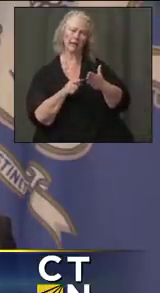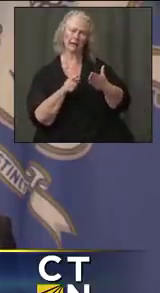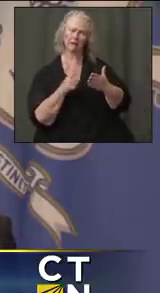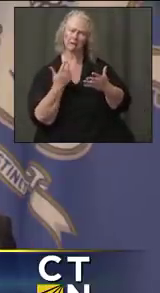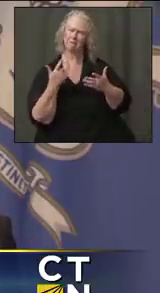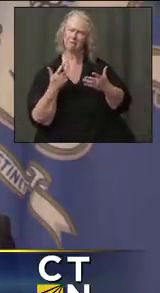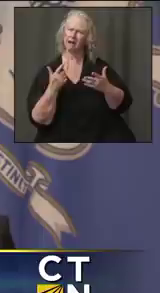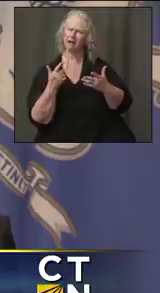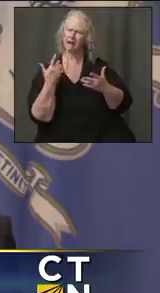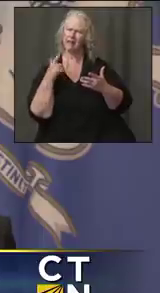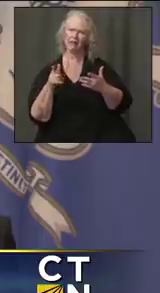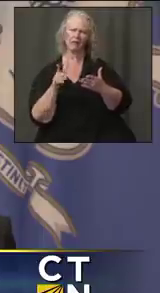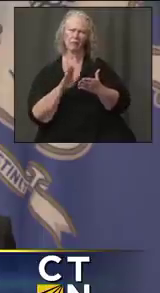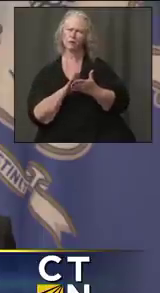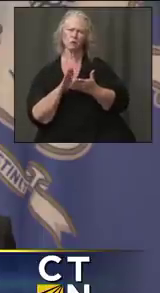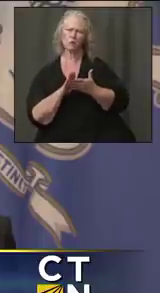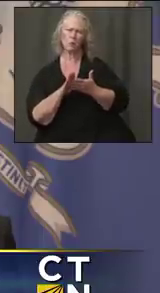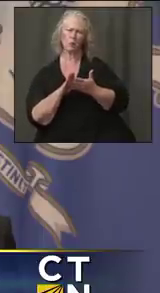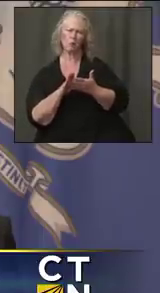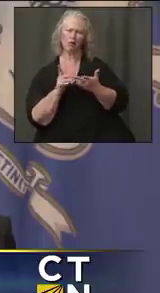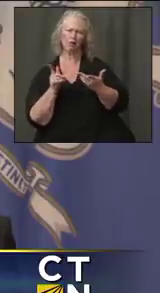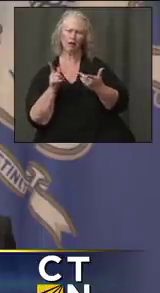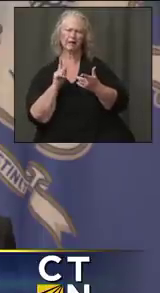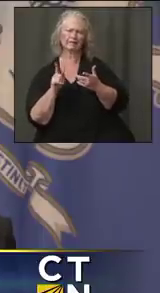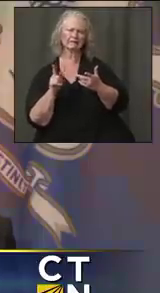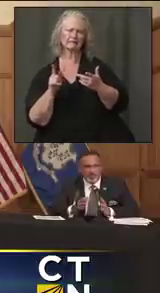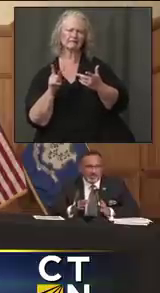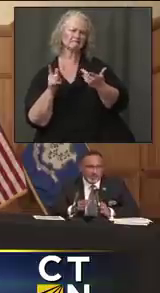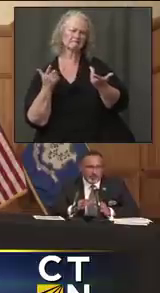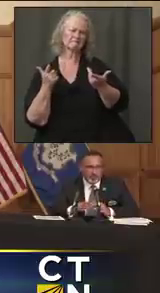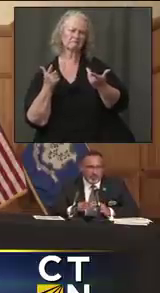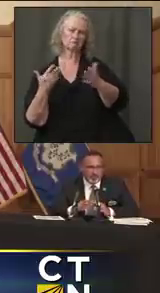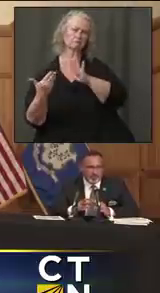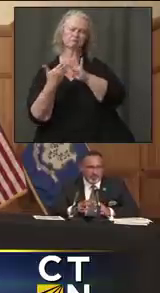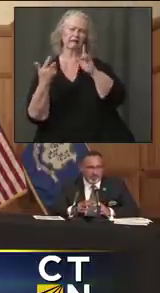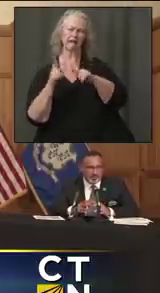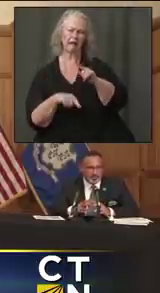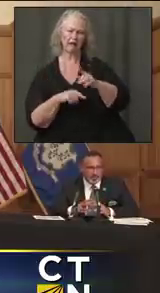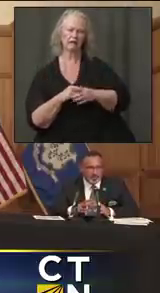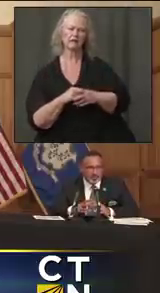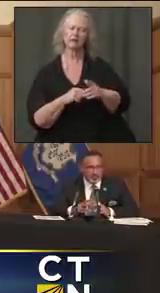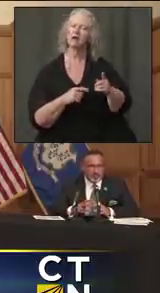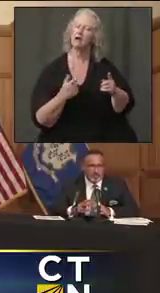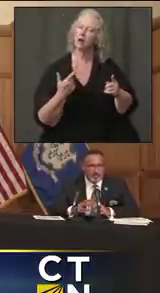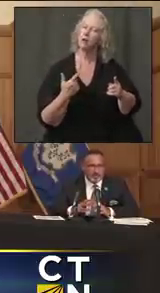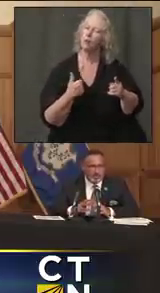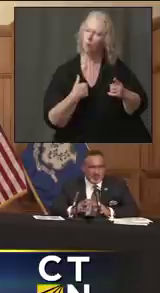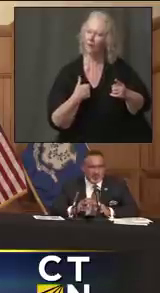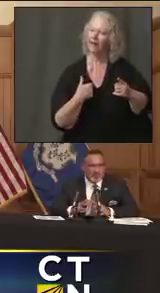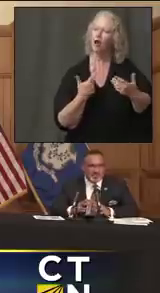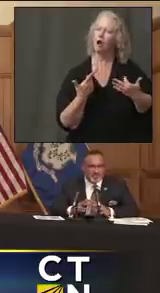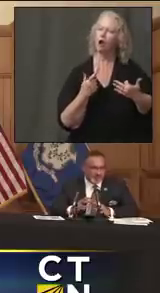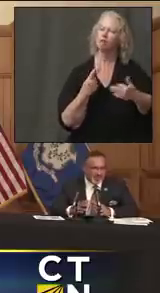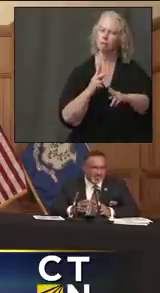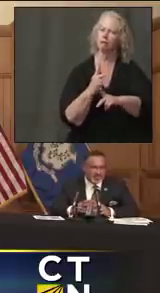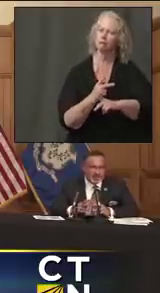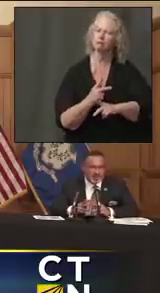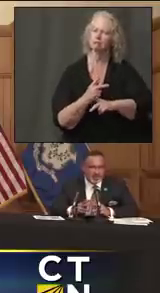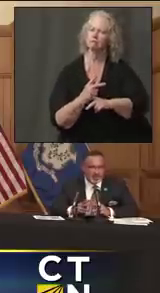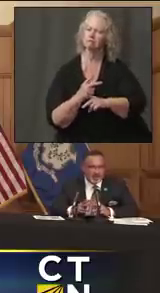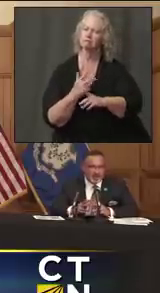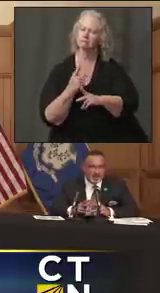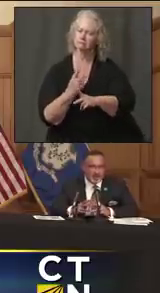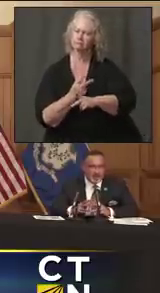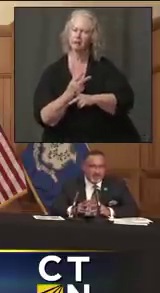immunity for the schools. Am I right about that? We know that the safeguards that we put in place were intended to make sure we're addressing risks,